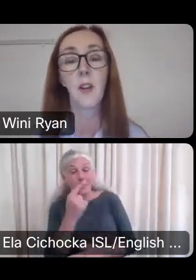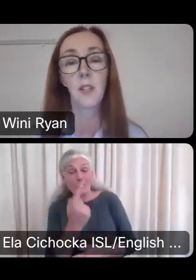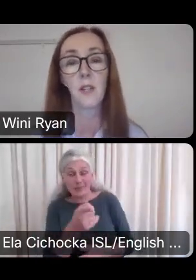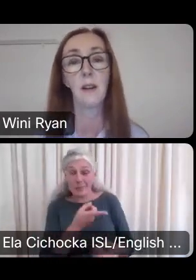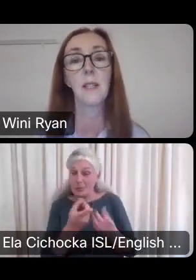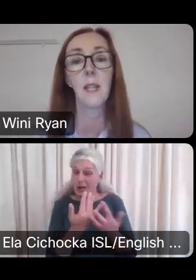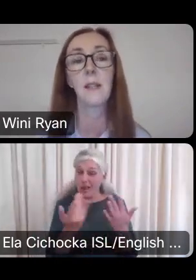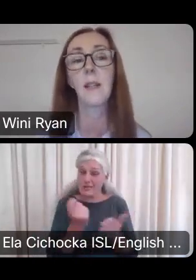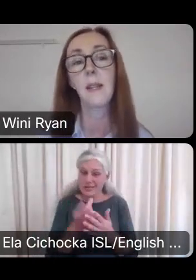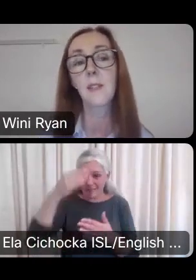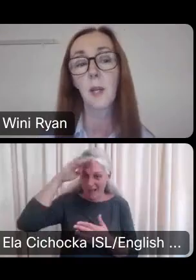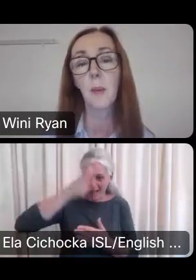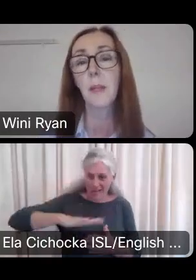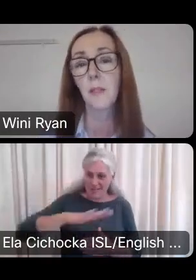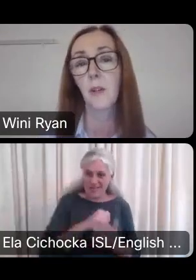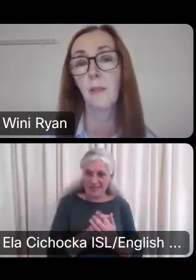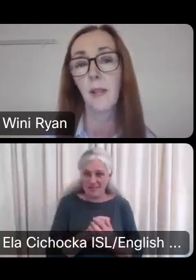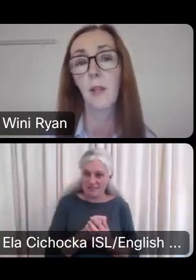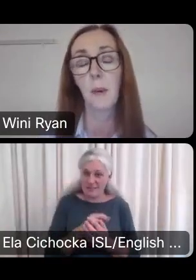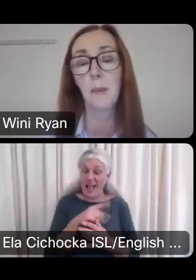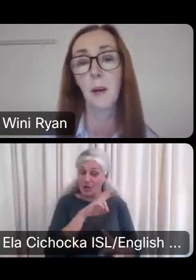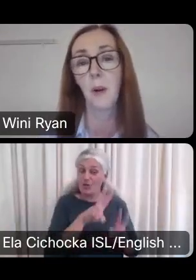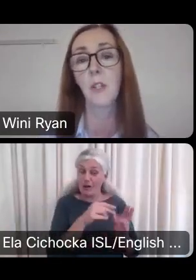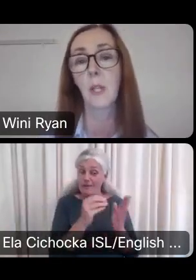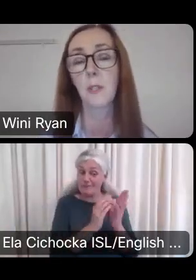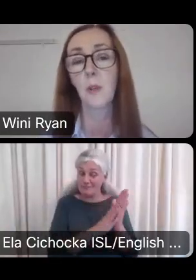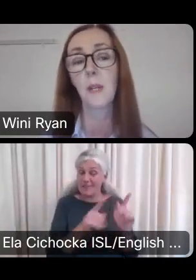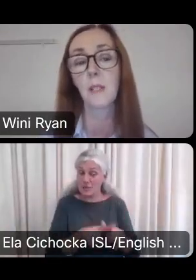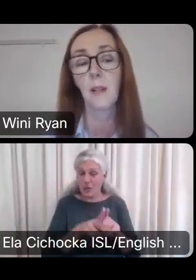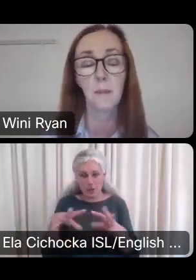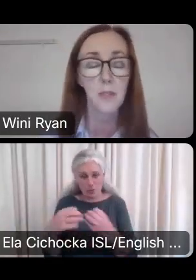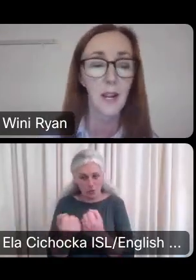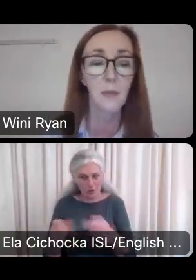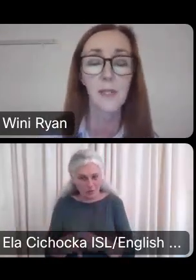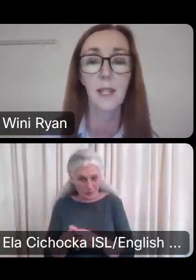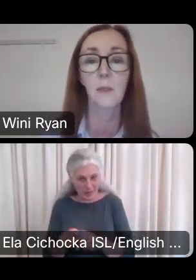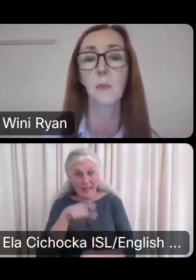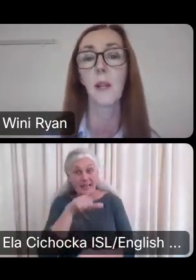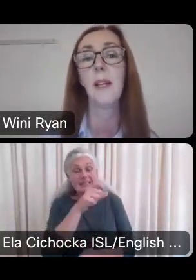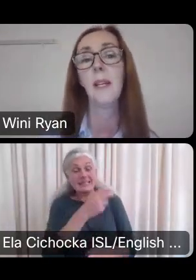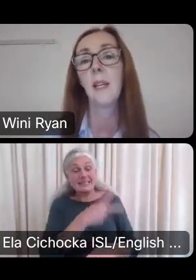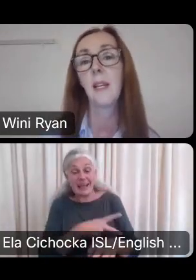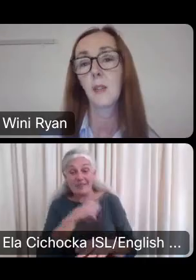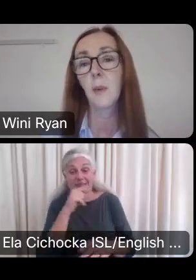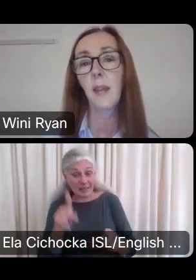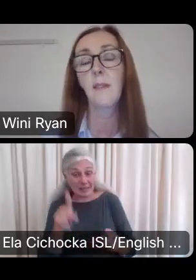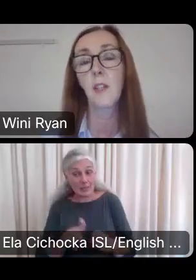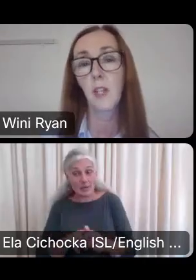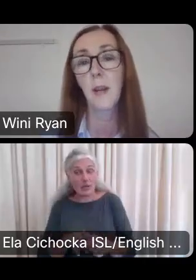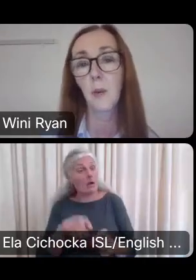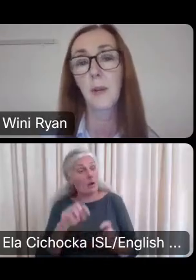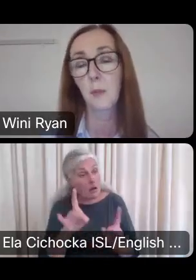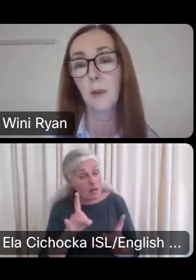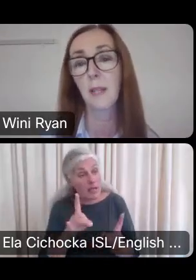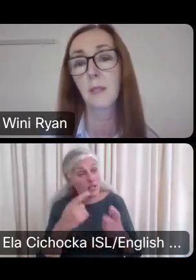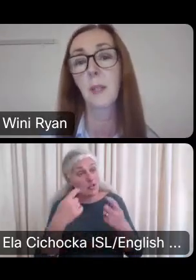this a lot in Ireland, and it's come up in the survey and come up in our workshops. You know, staff will say to us, well, is it okay if I share